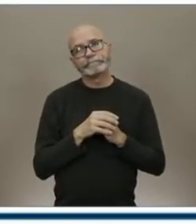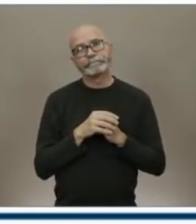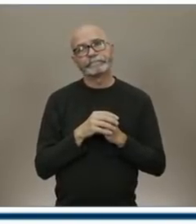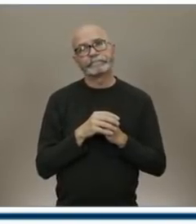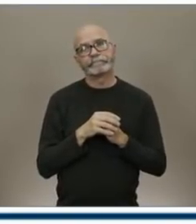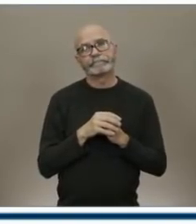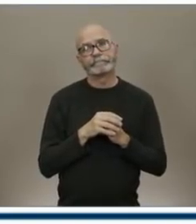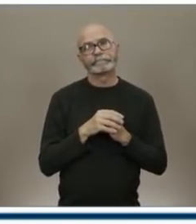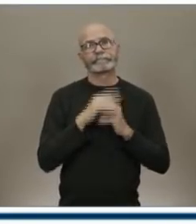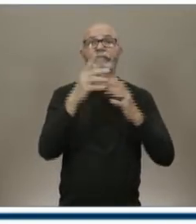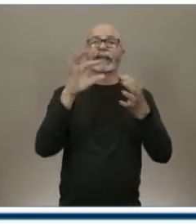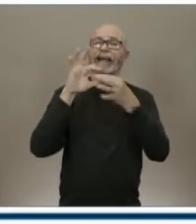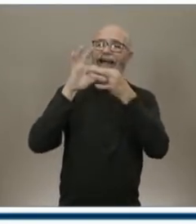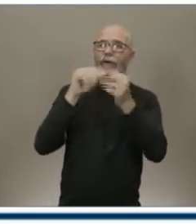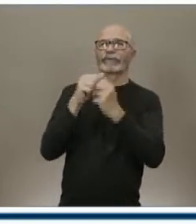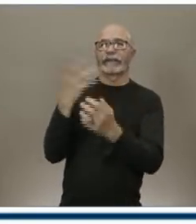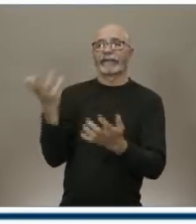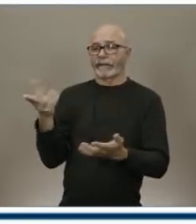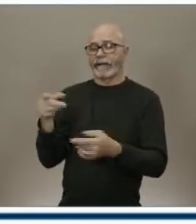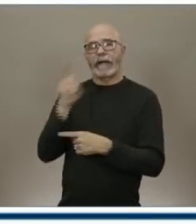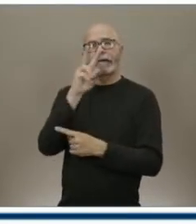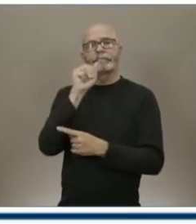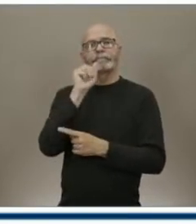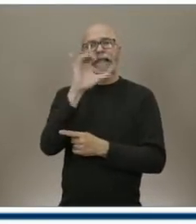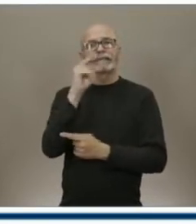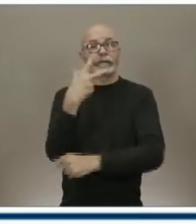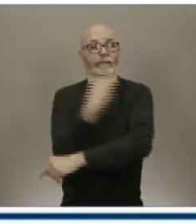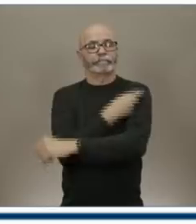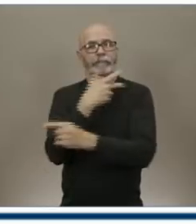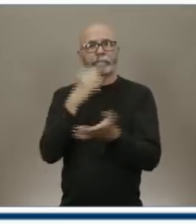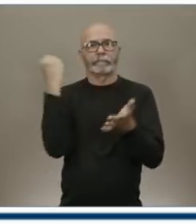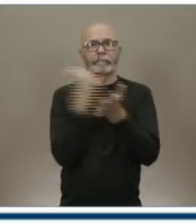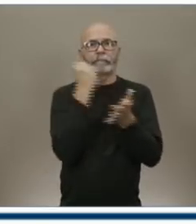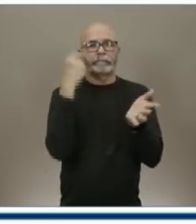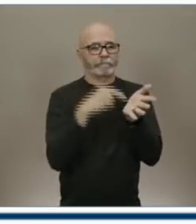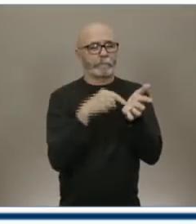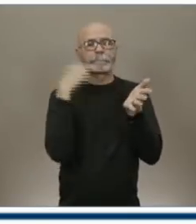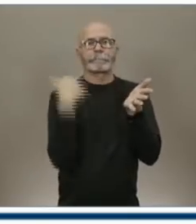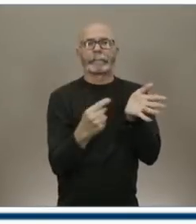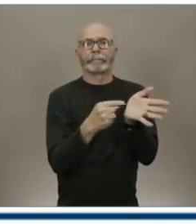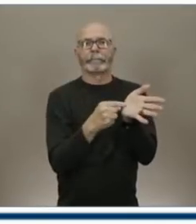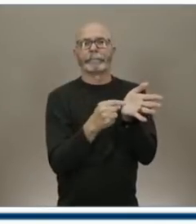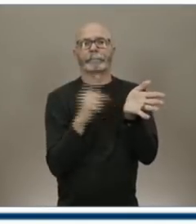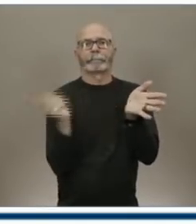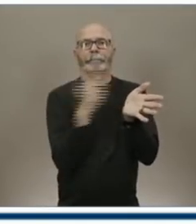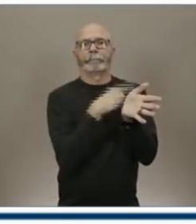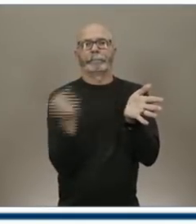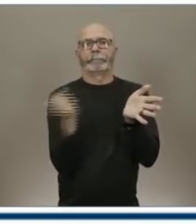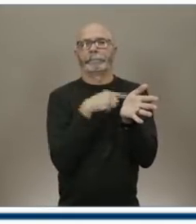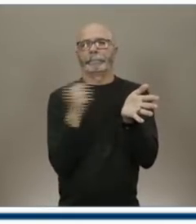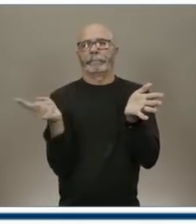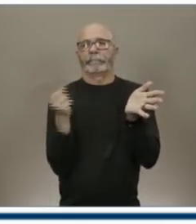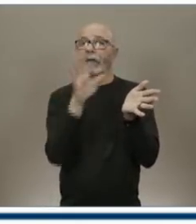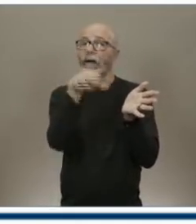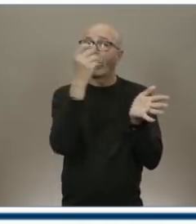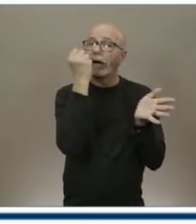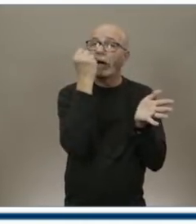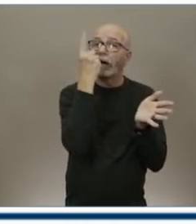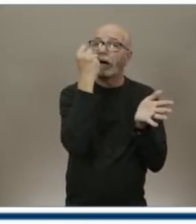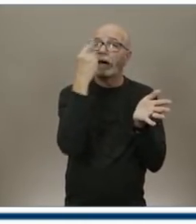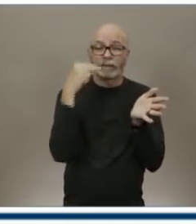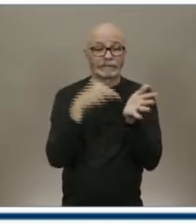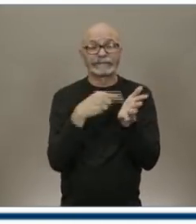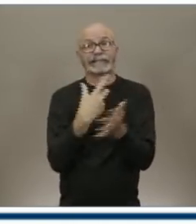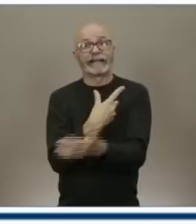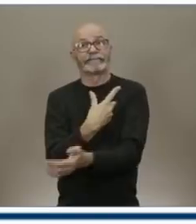we have to understand that, as I said earlier in my remarks, that the evidence so far, and these are new vaccines, and